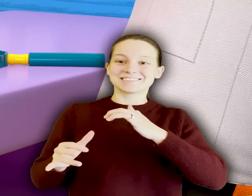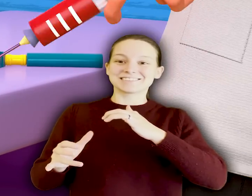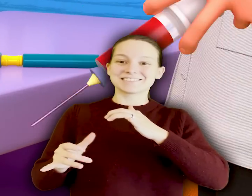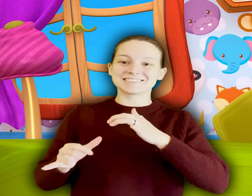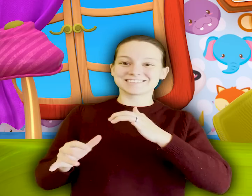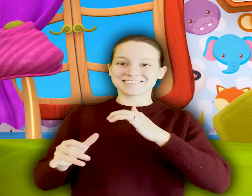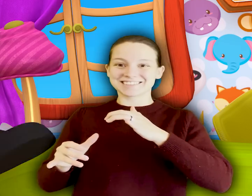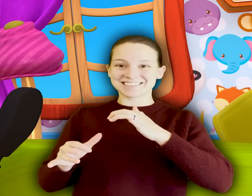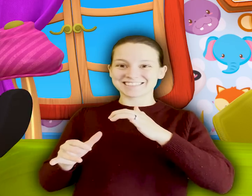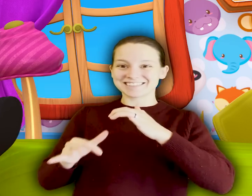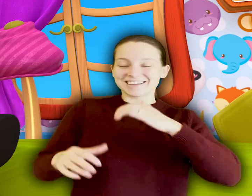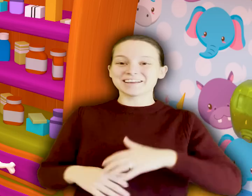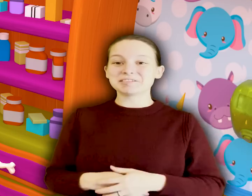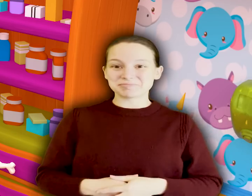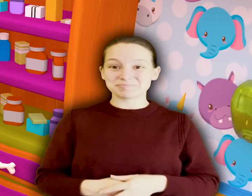out